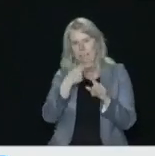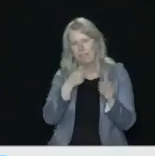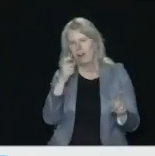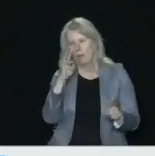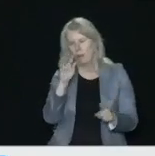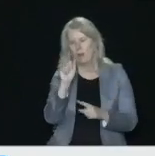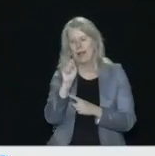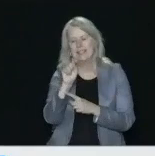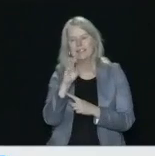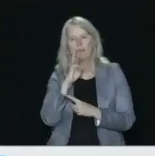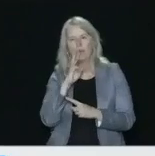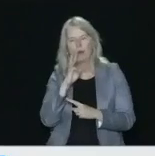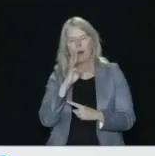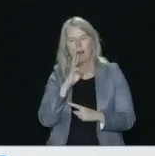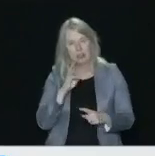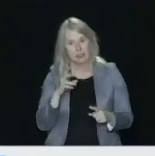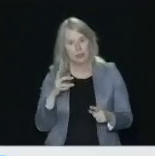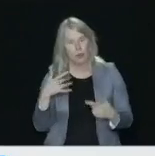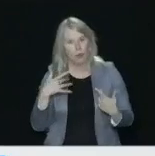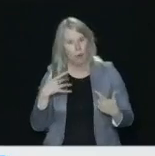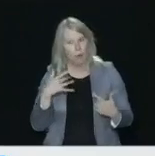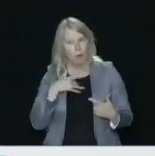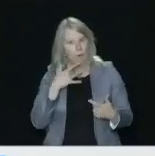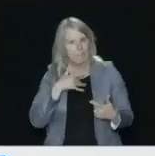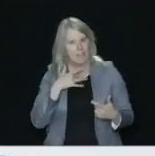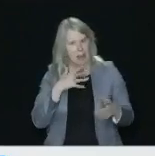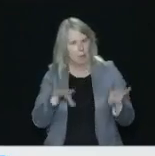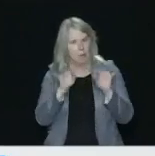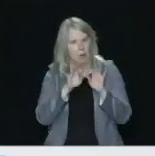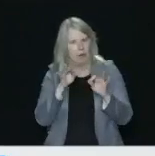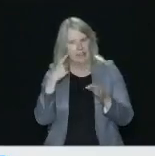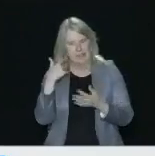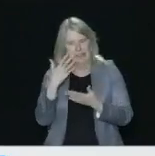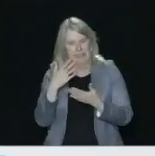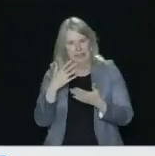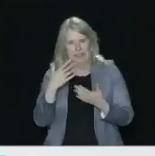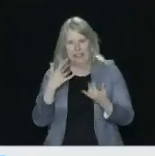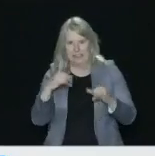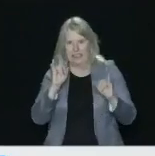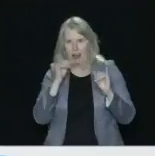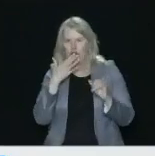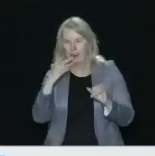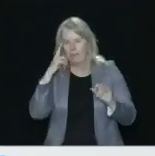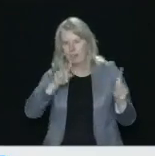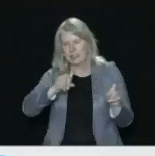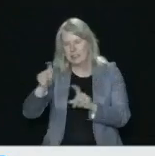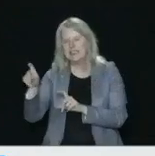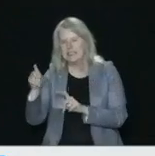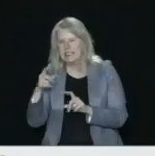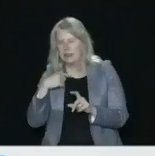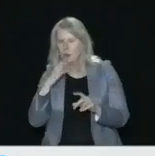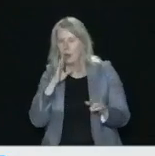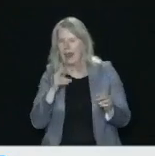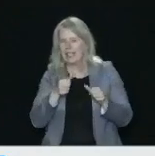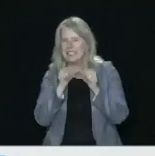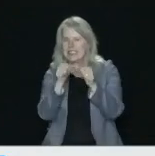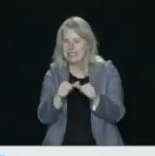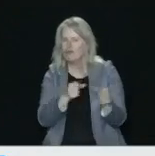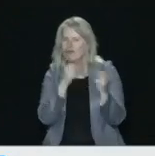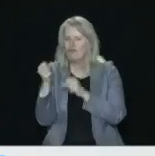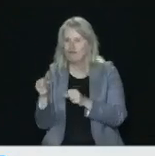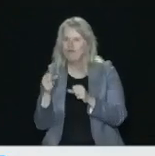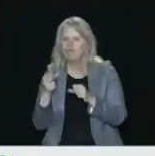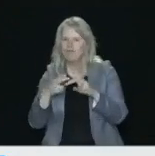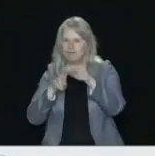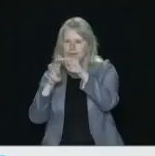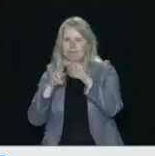testing, to escalate sequencing, to escalate the actual reporting as